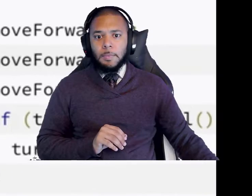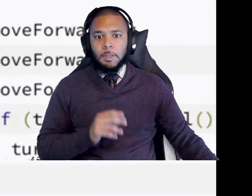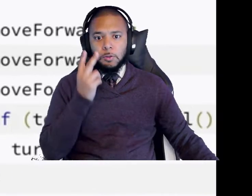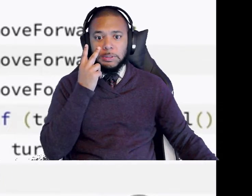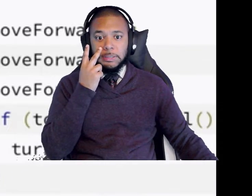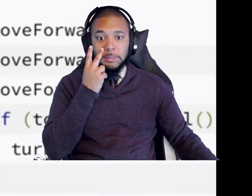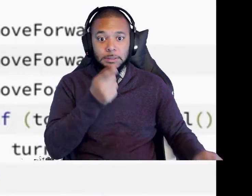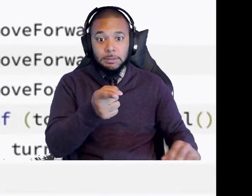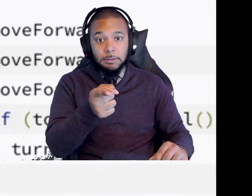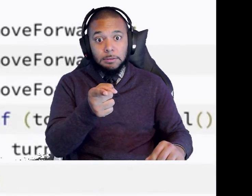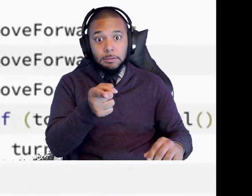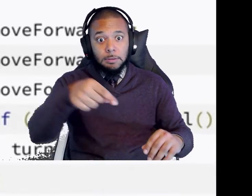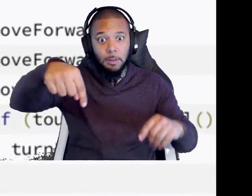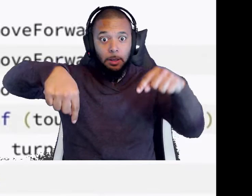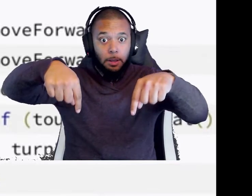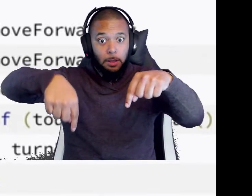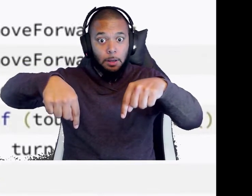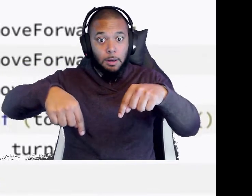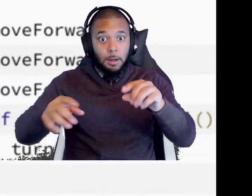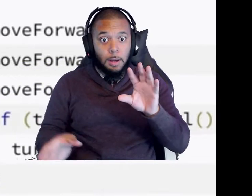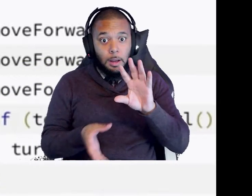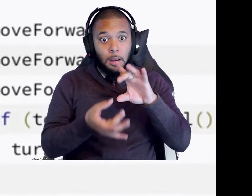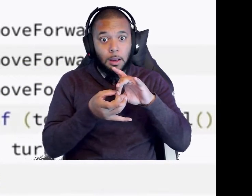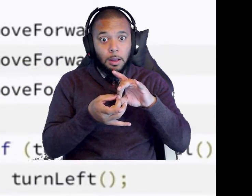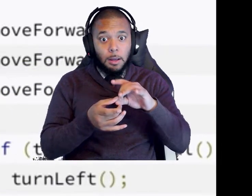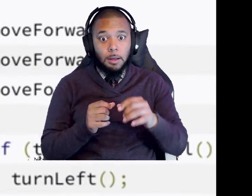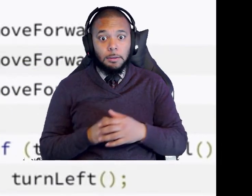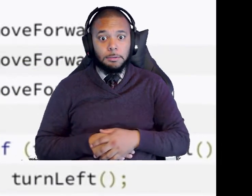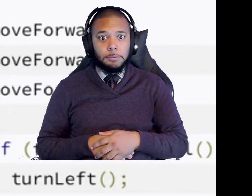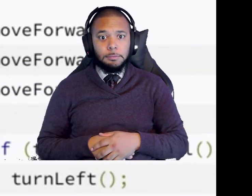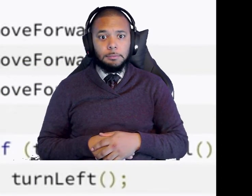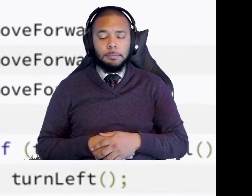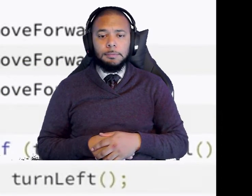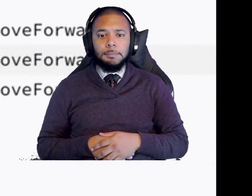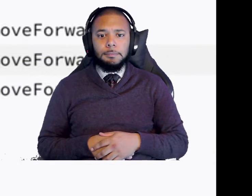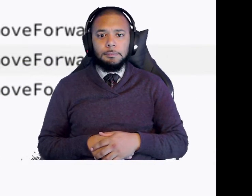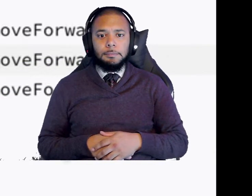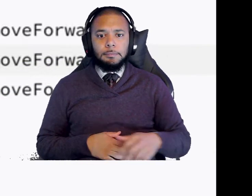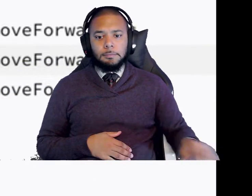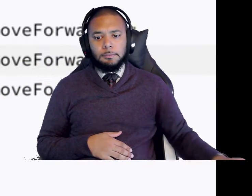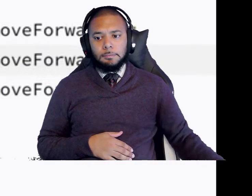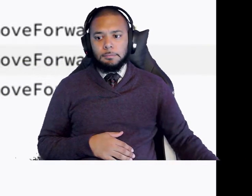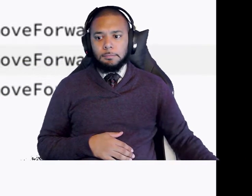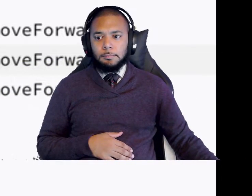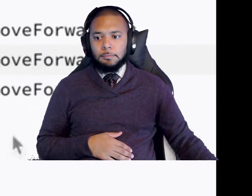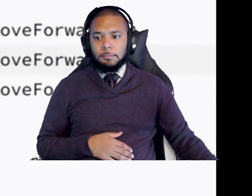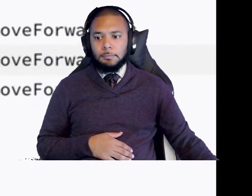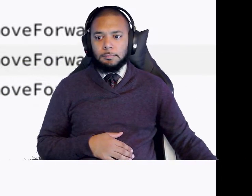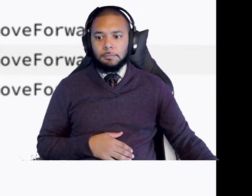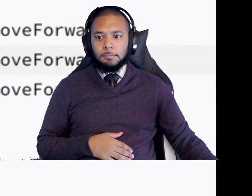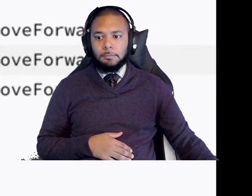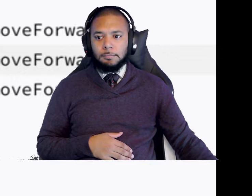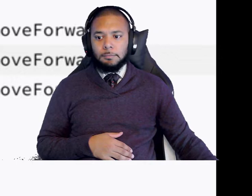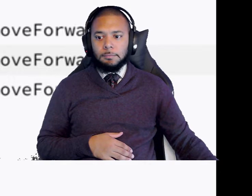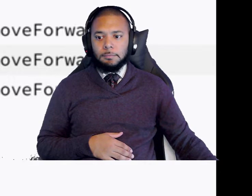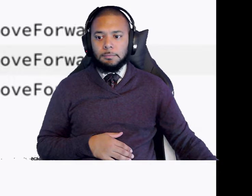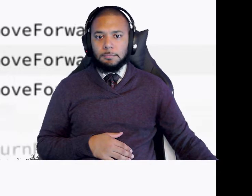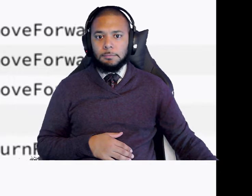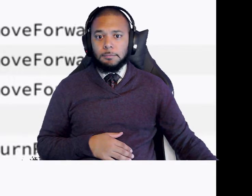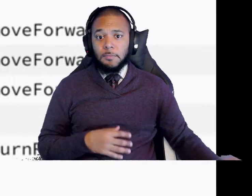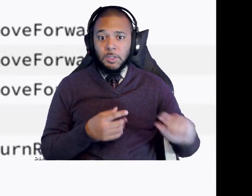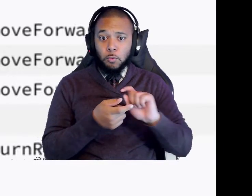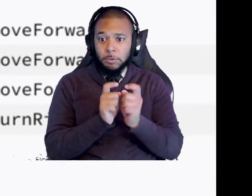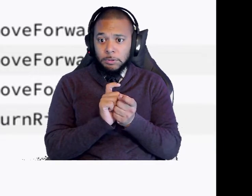There it is, snapped into the source code. And we can change the source code by